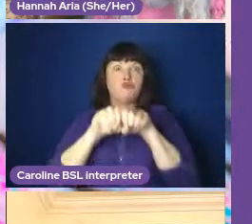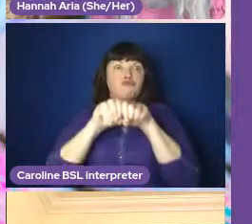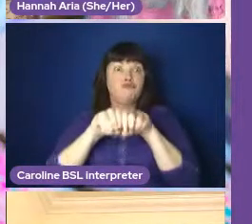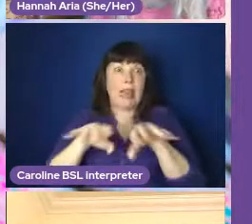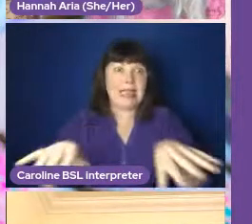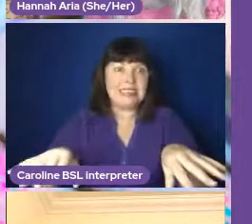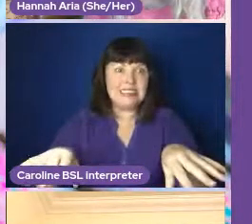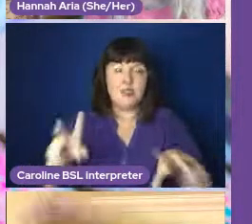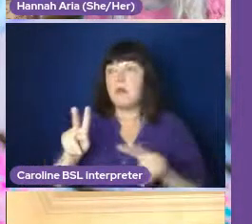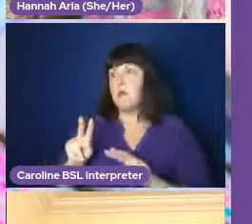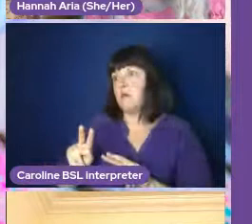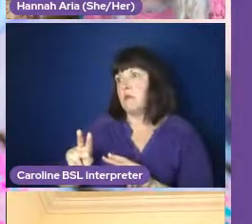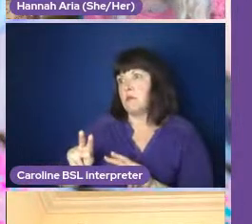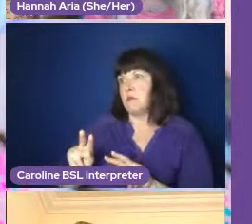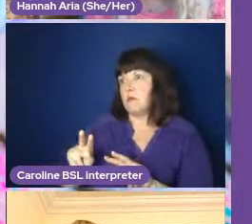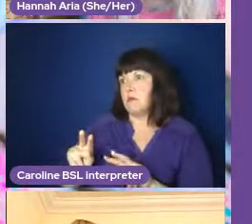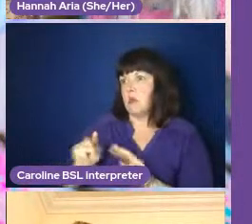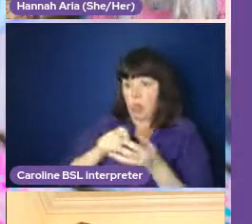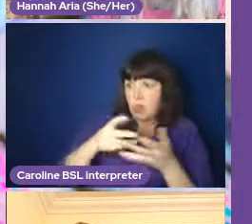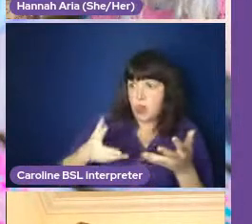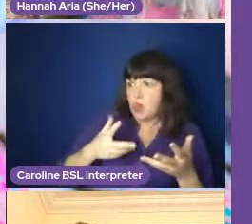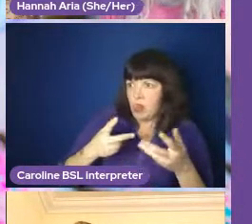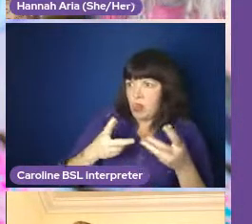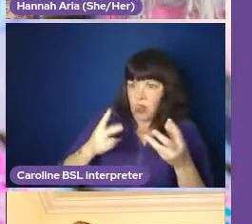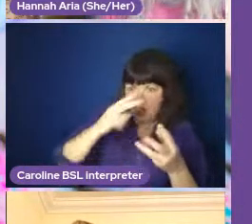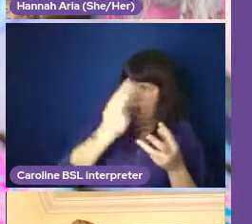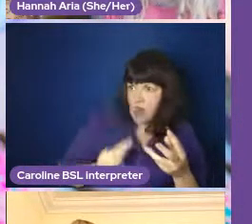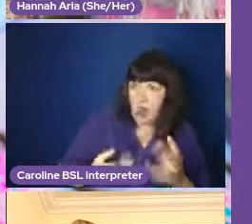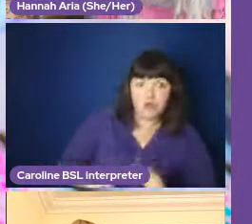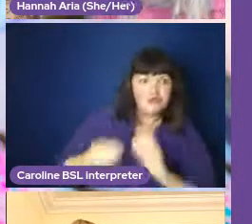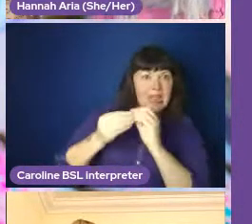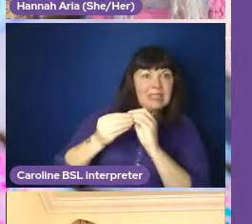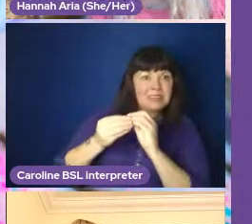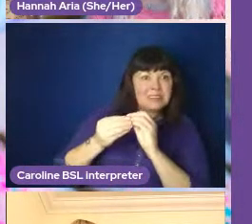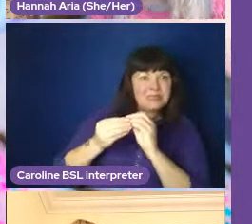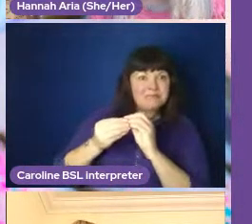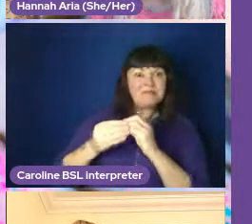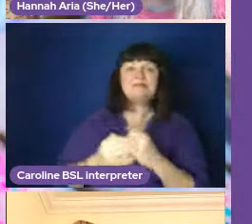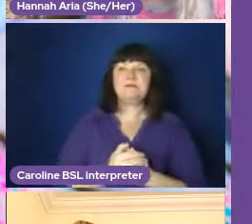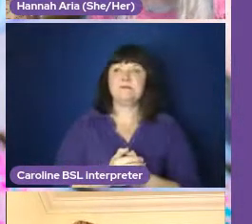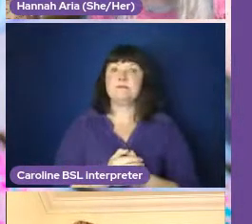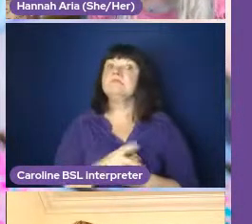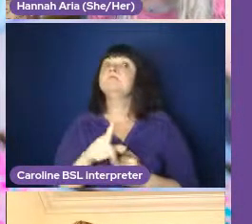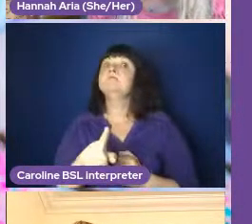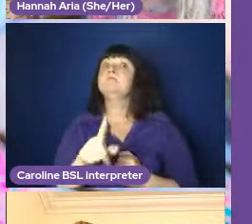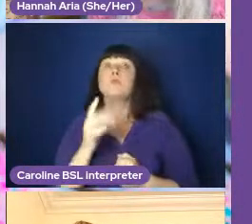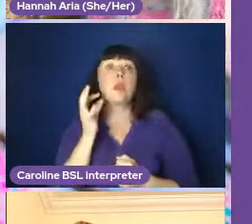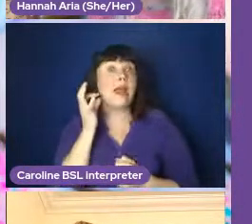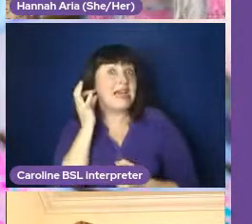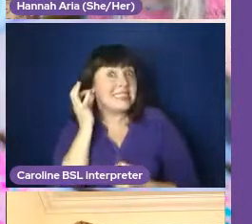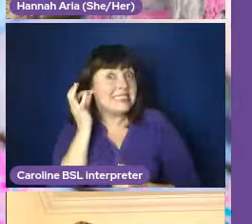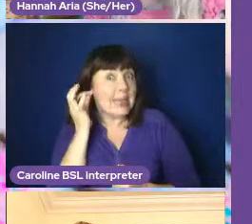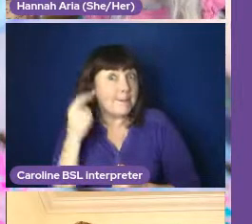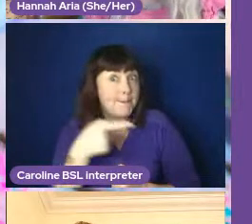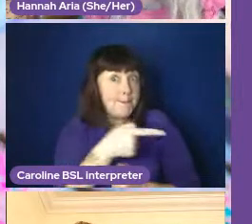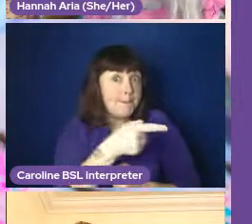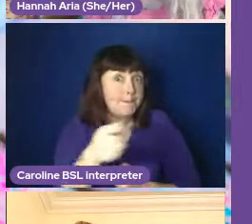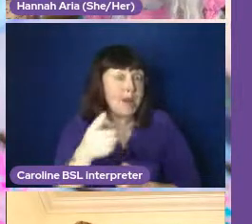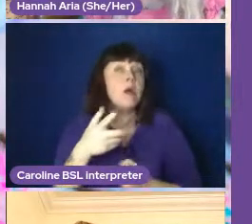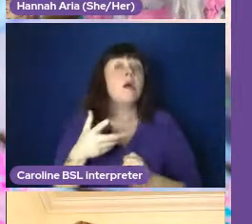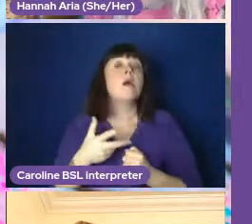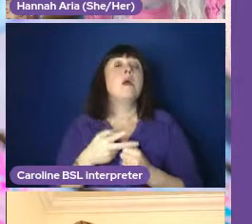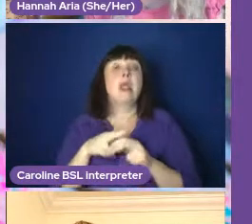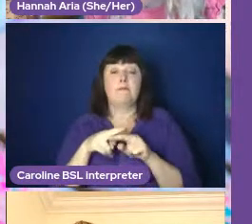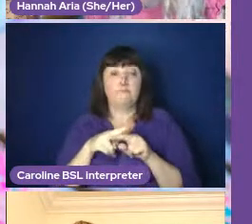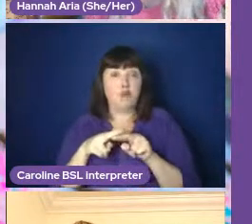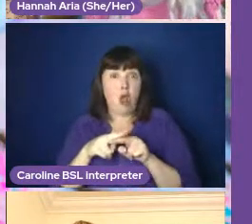I can't wait to see that. That would be brilliant. And a little tip, the sooner that people send me in pictures, the more likely they are to